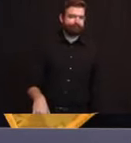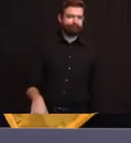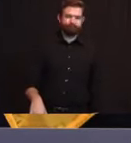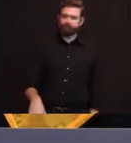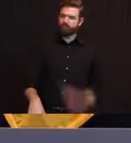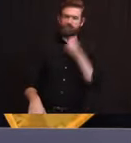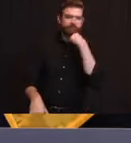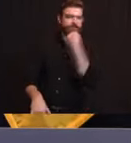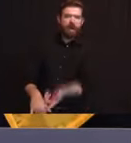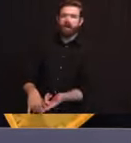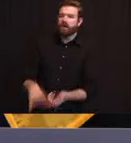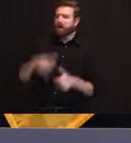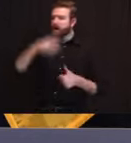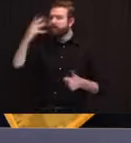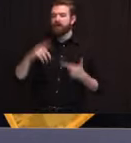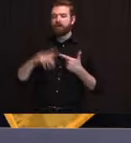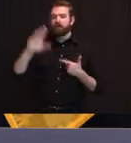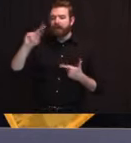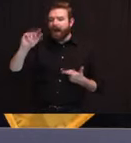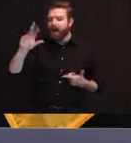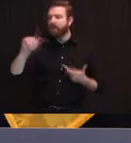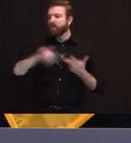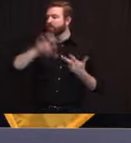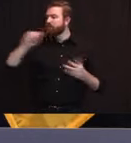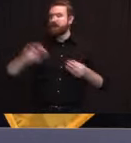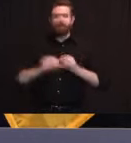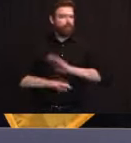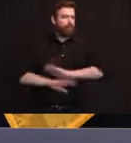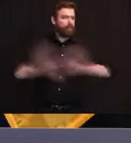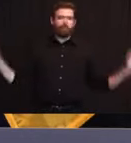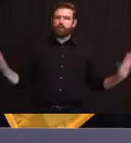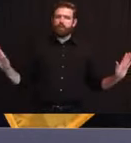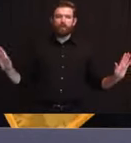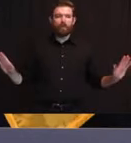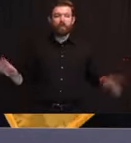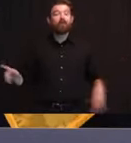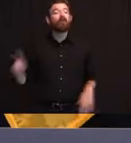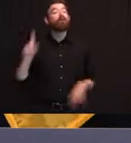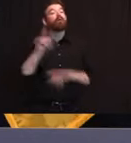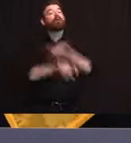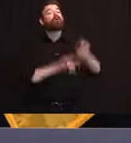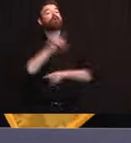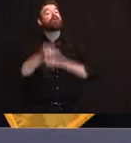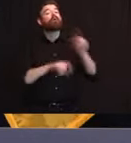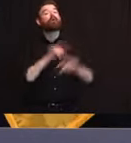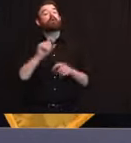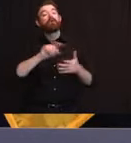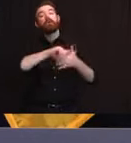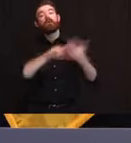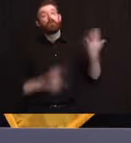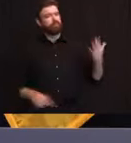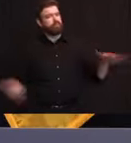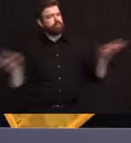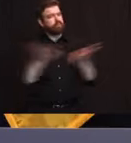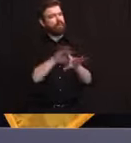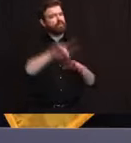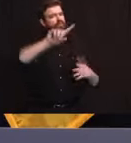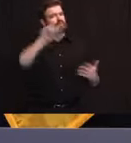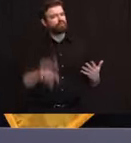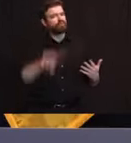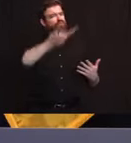up. The questions you're asked, though, will be extremely important to you personally, so selfishly, to your